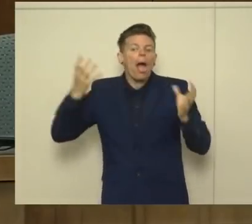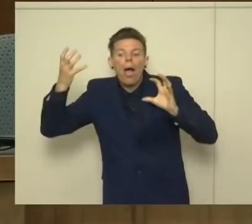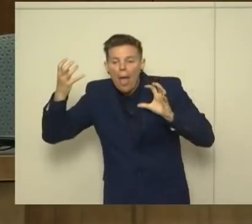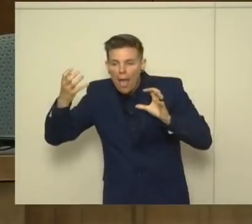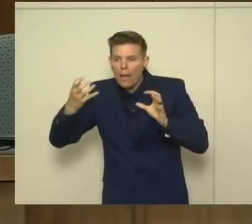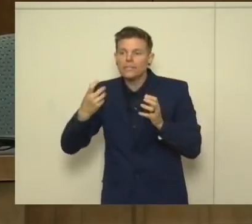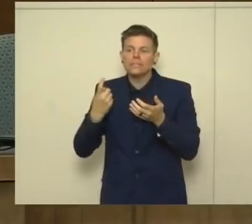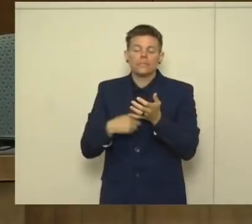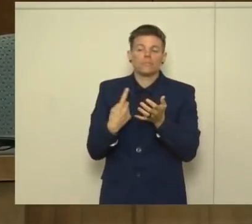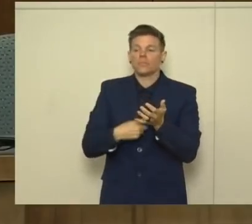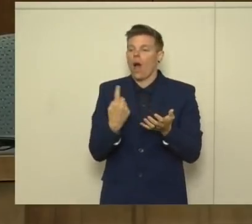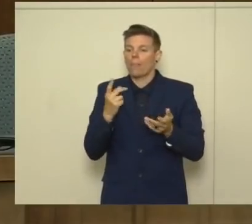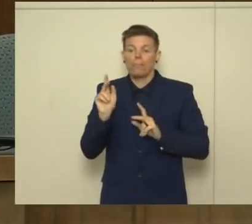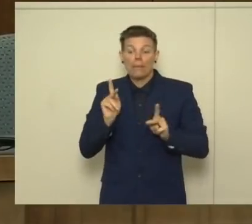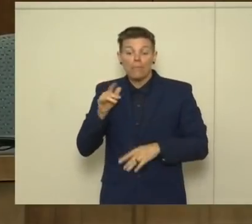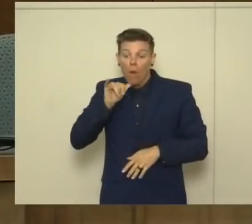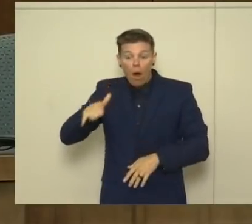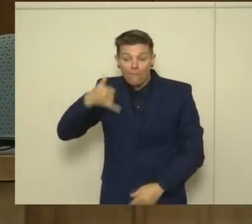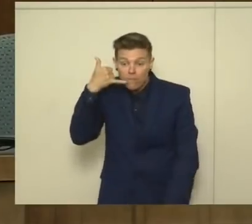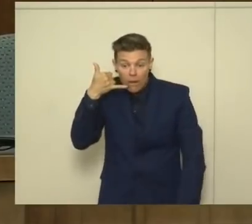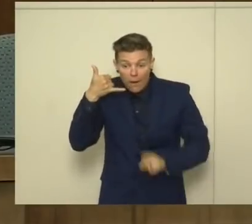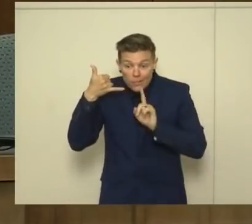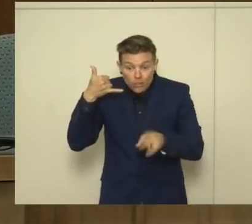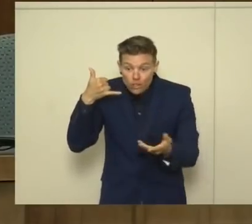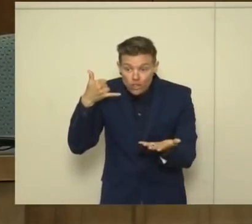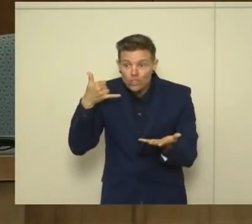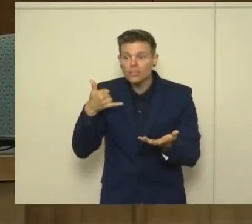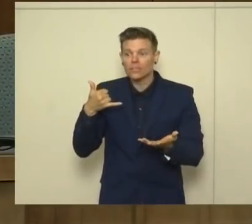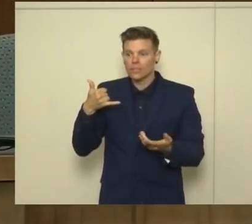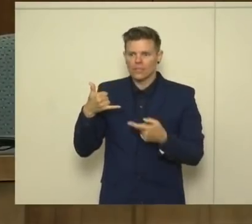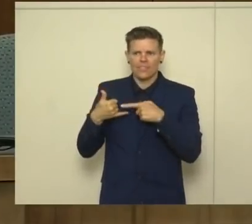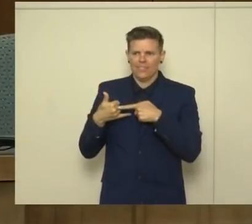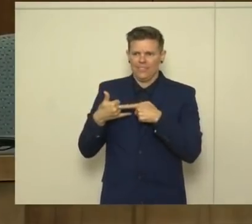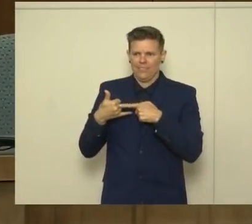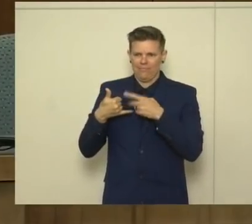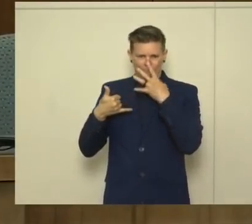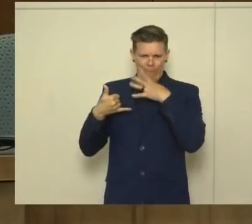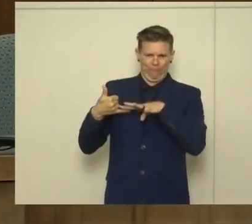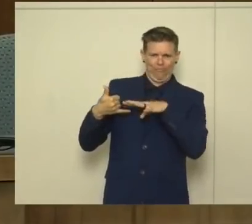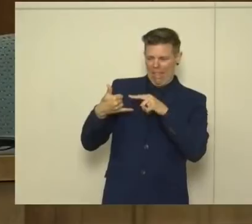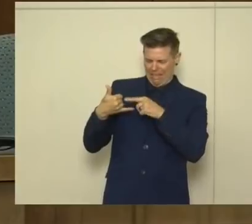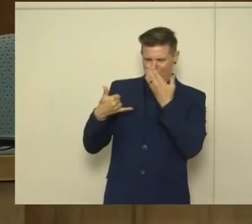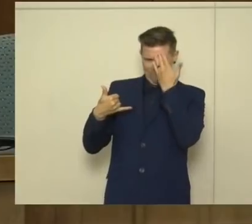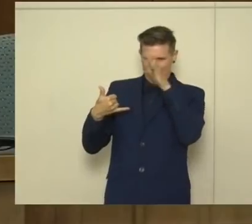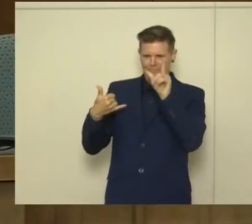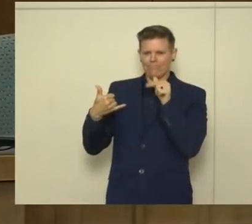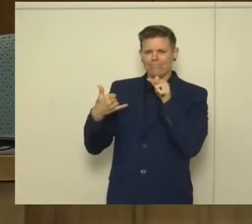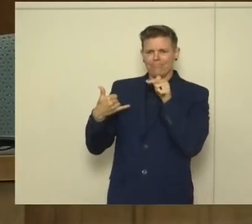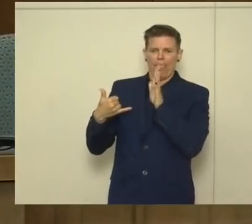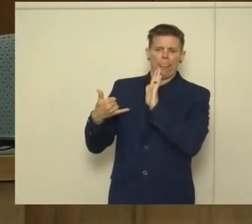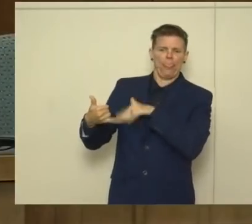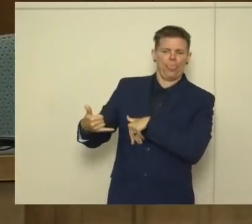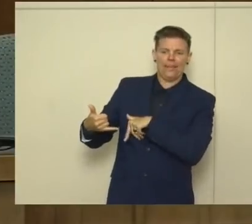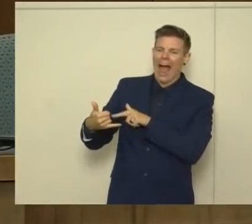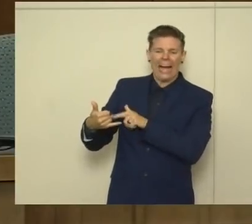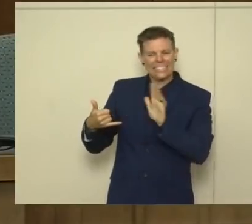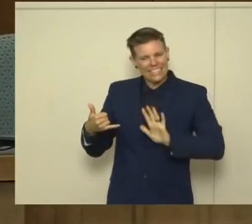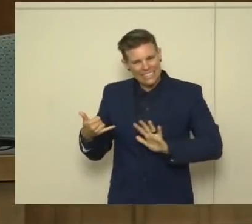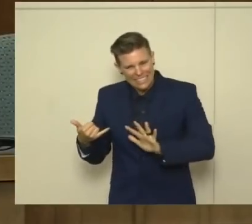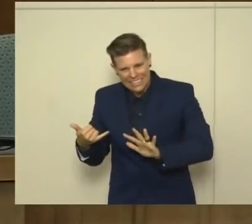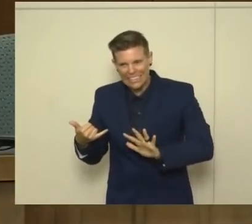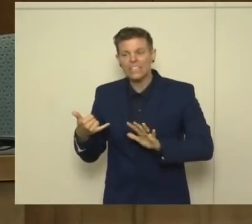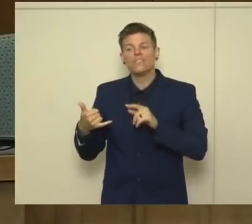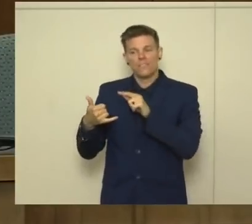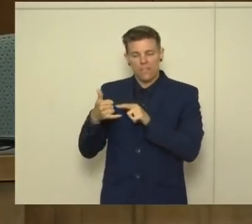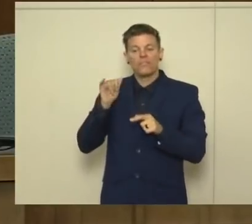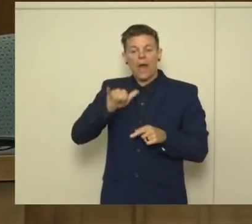ring, or it's an unfamiliar and they don't answer at all. And so I think we're going to always see some variation in it. I'm pretty confident that we're not